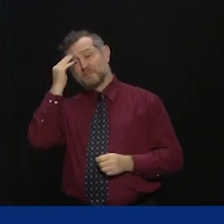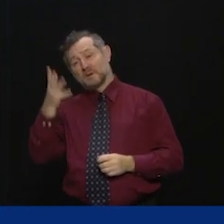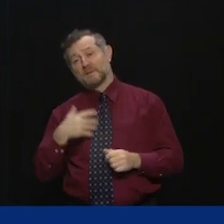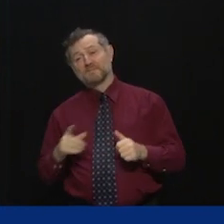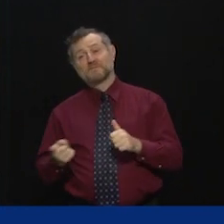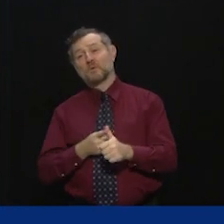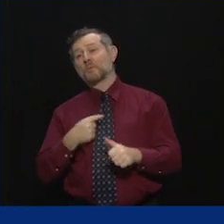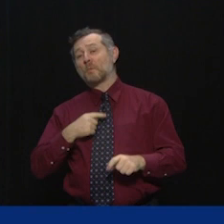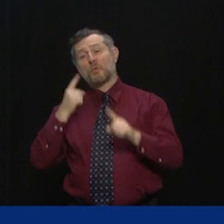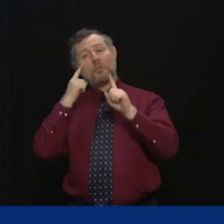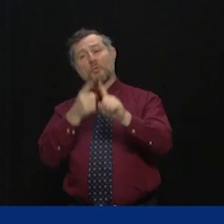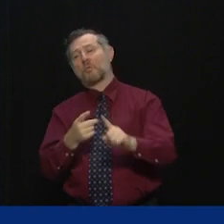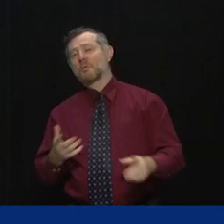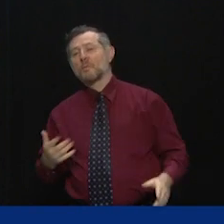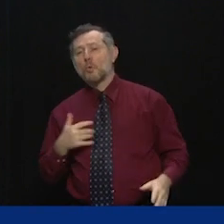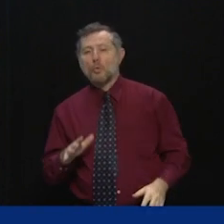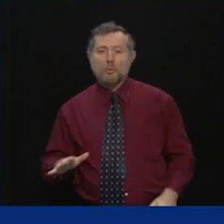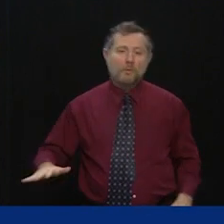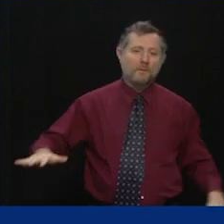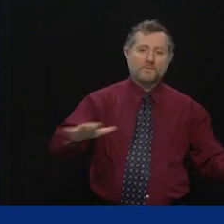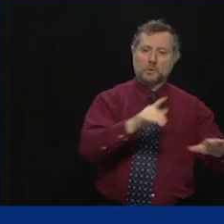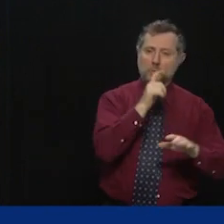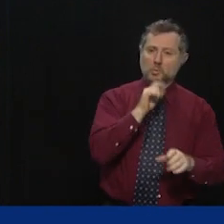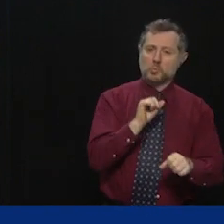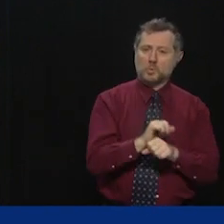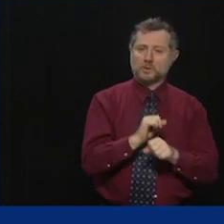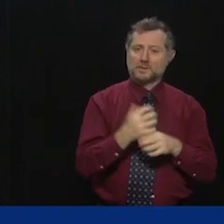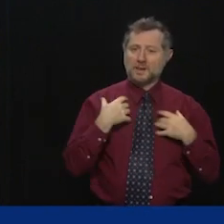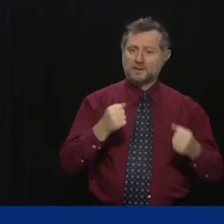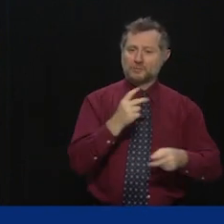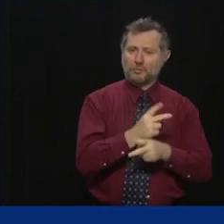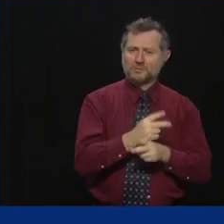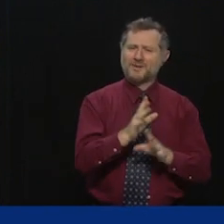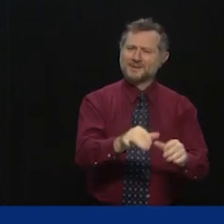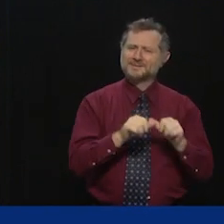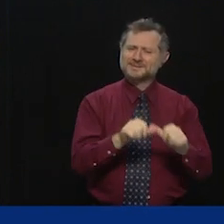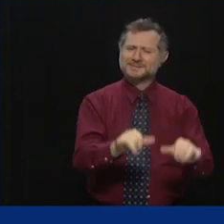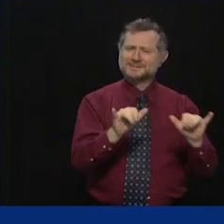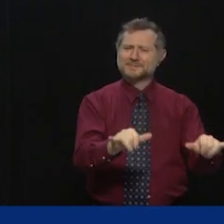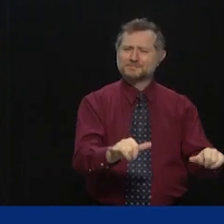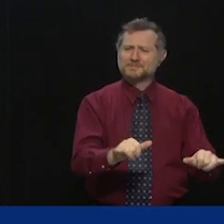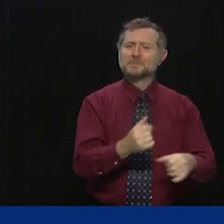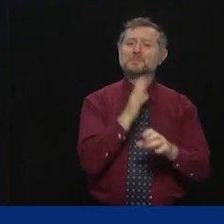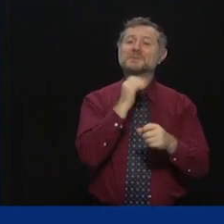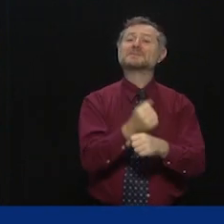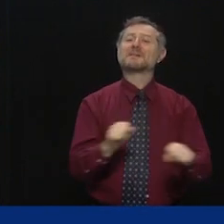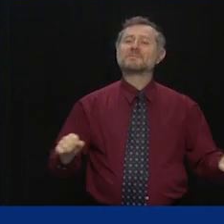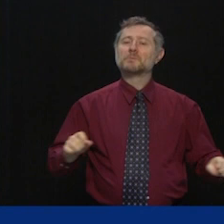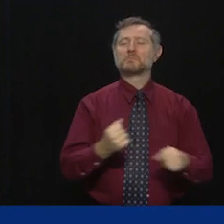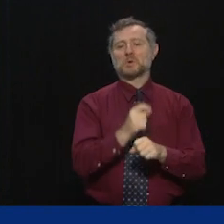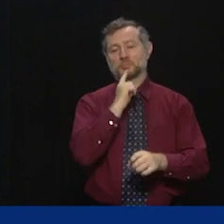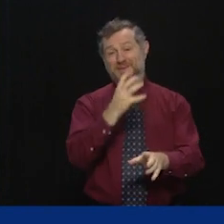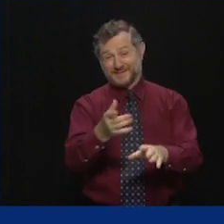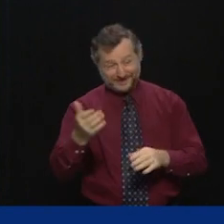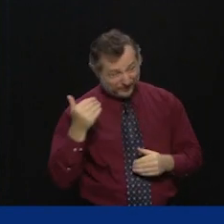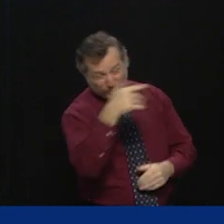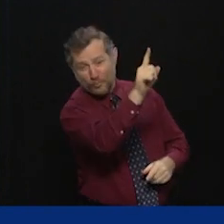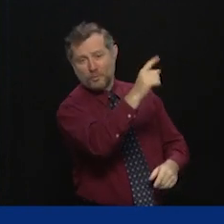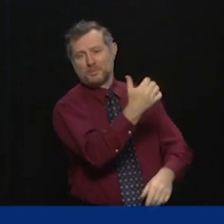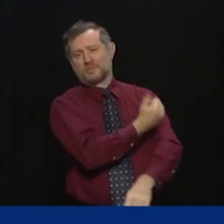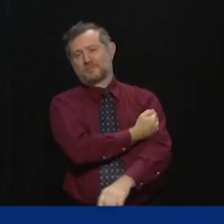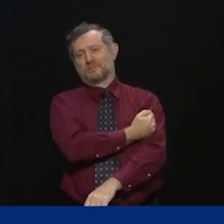to have the people who've been out there continue to work in their jobs, work in them safely, and to all the other healthcare workers who